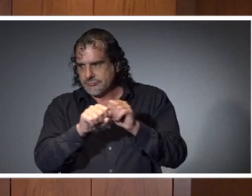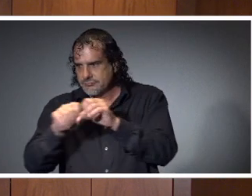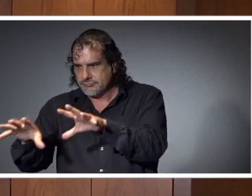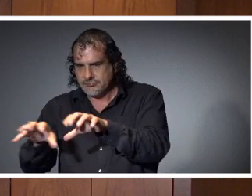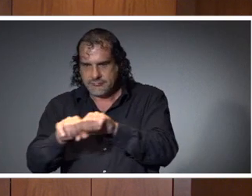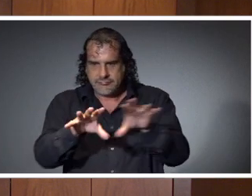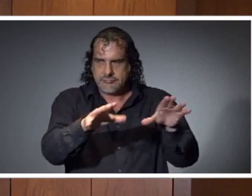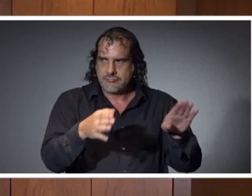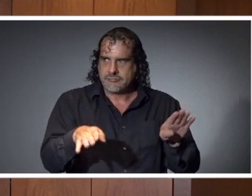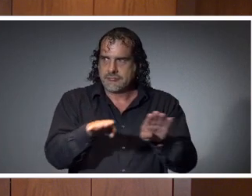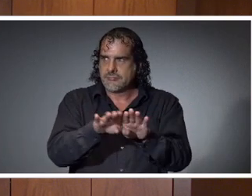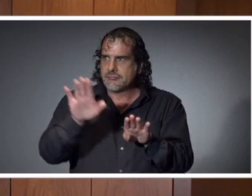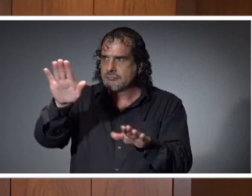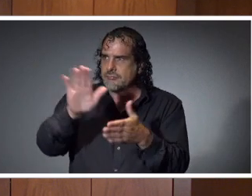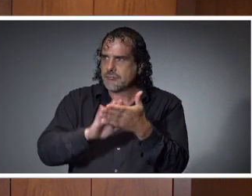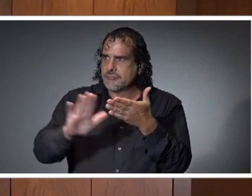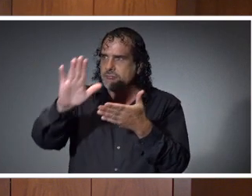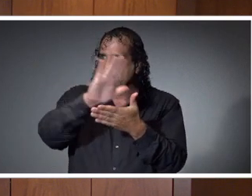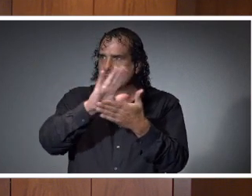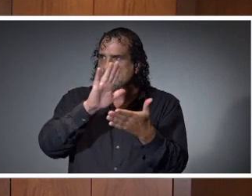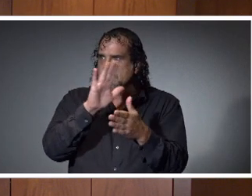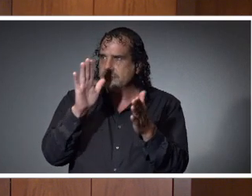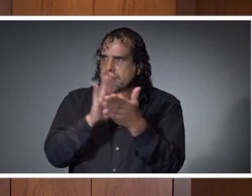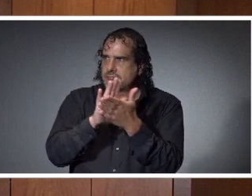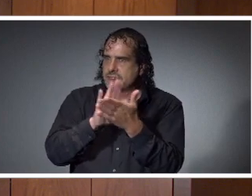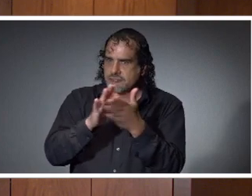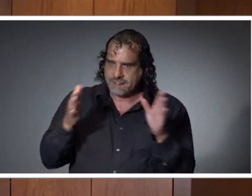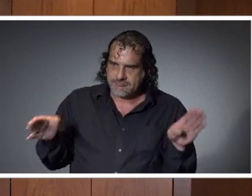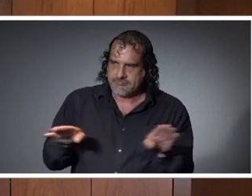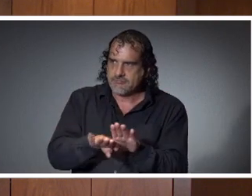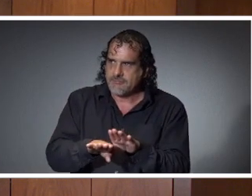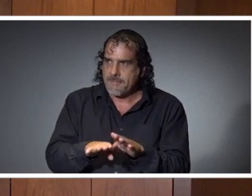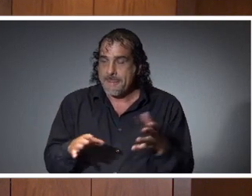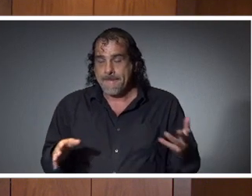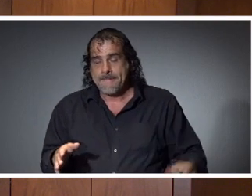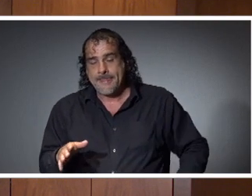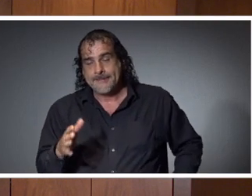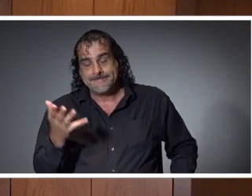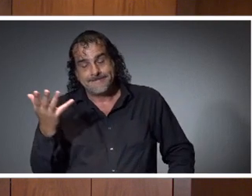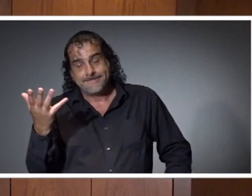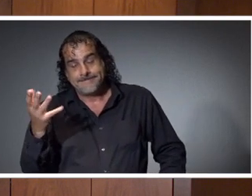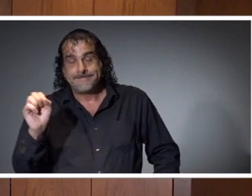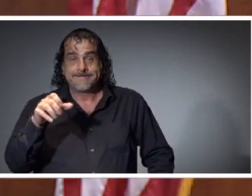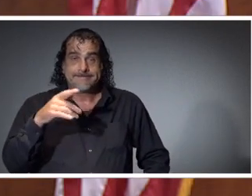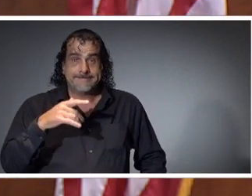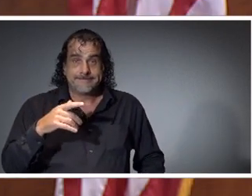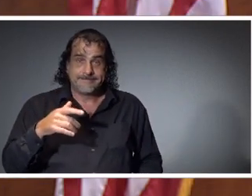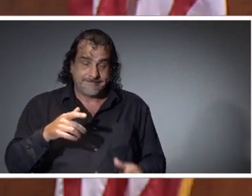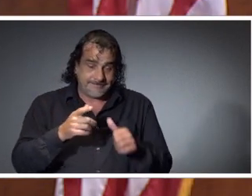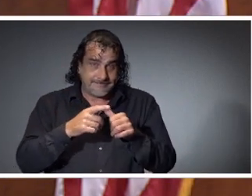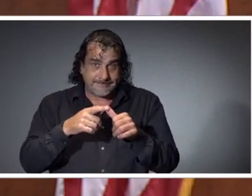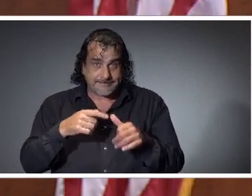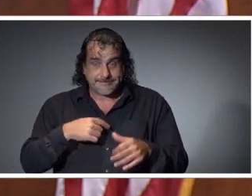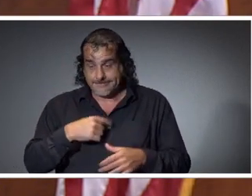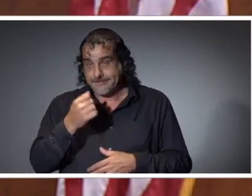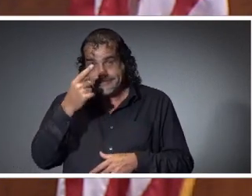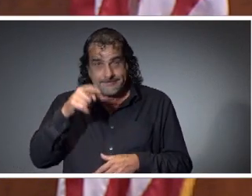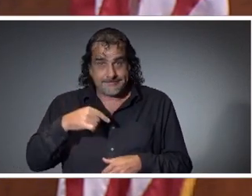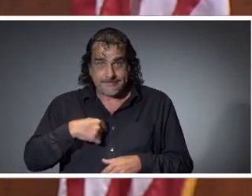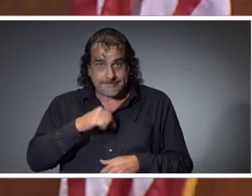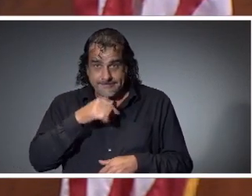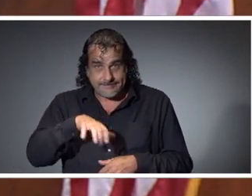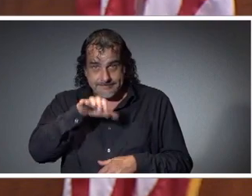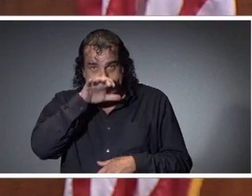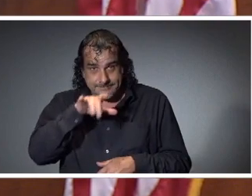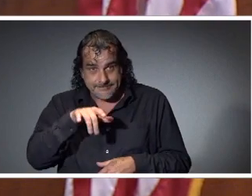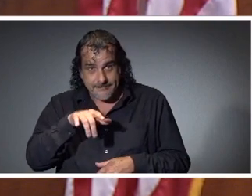close college campuses now, in-person meeting? Well, first of all, I'd say I understand why they're not watching this briefing now. I don't understand why